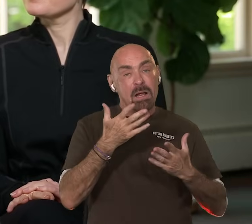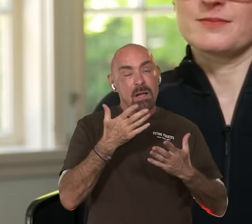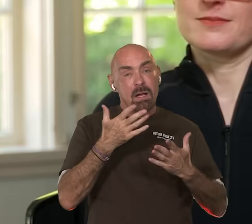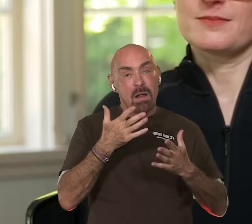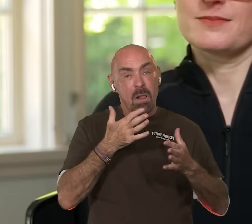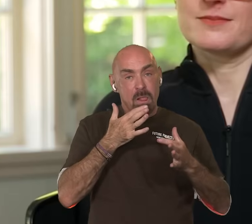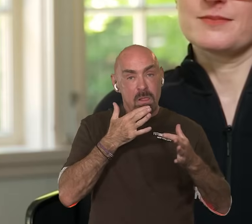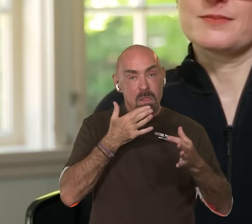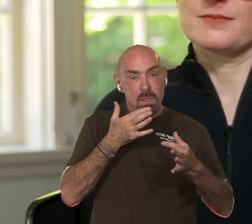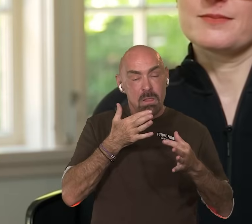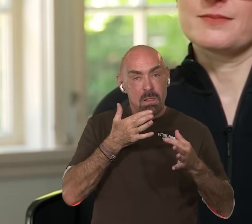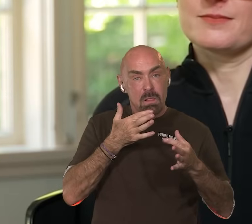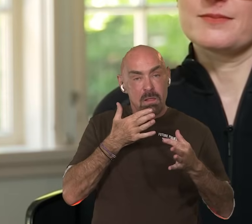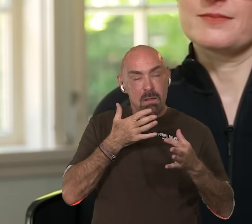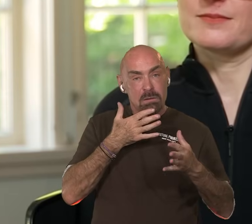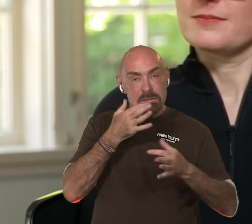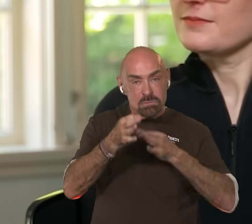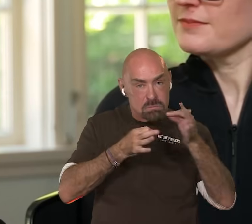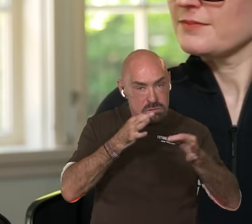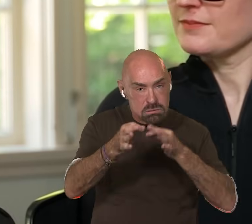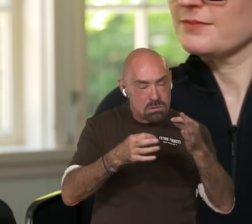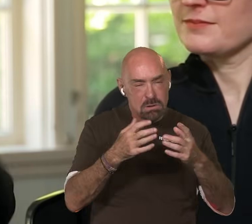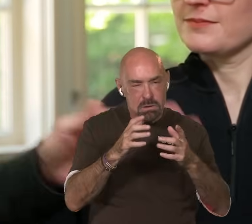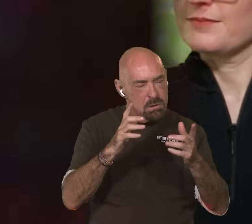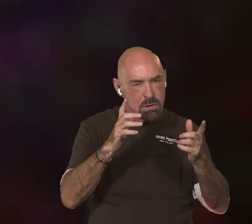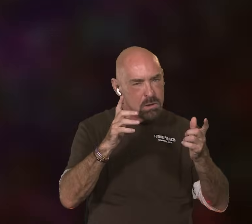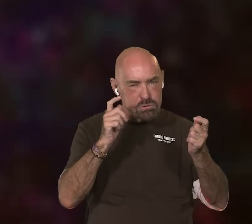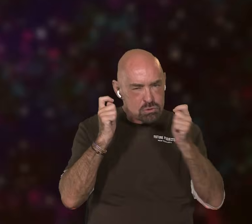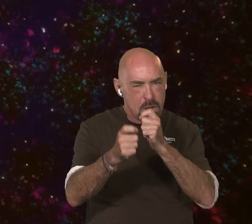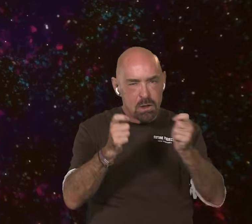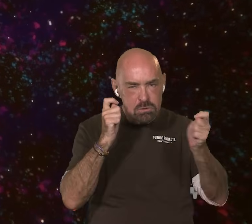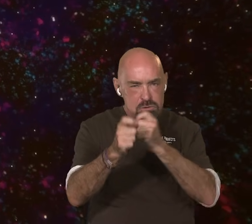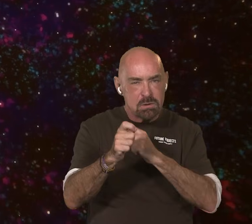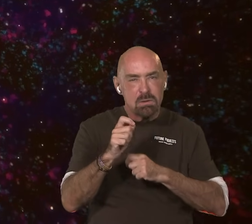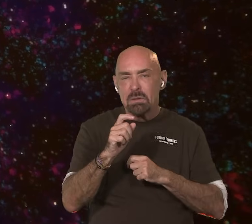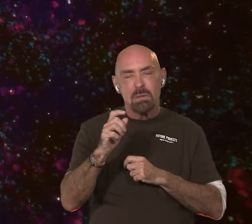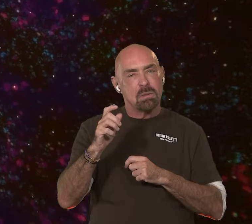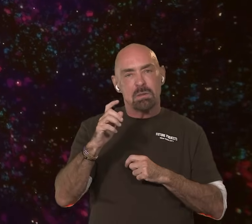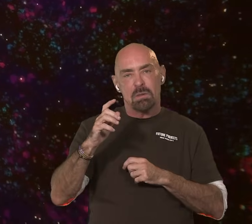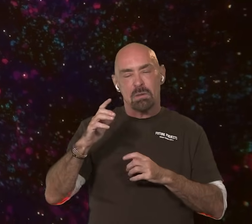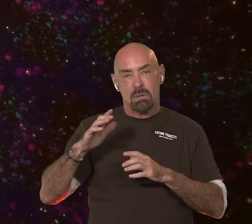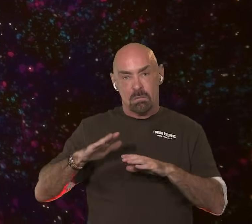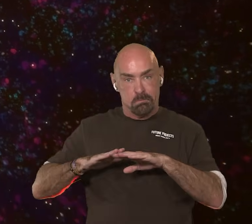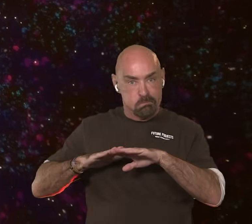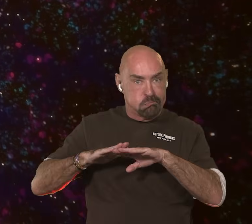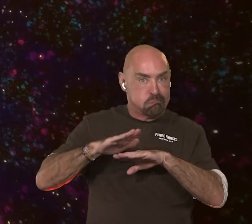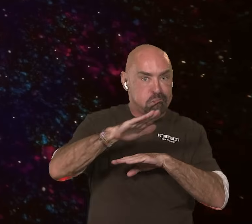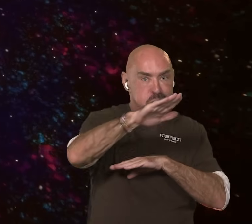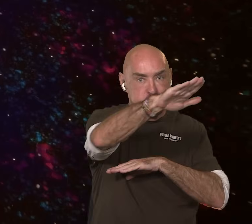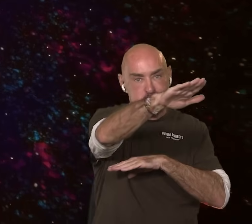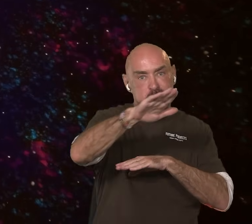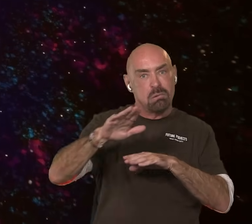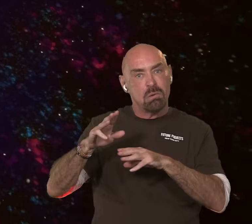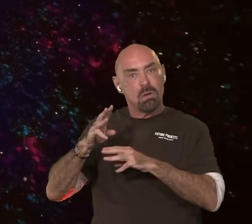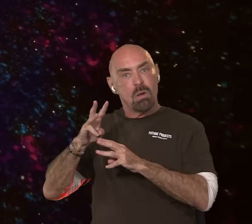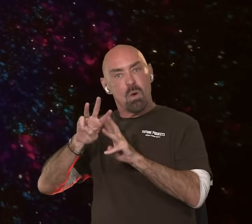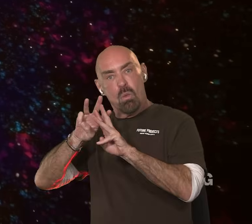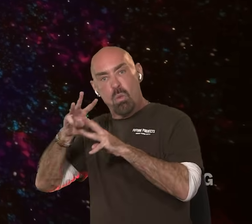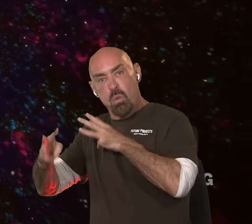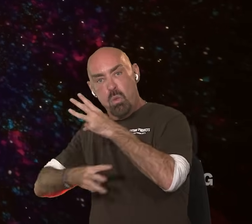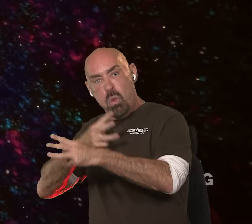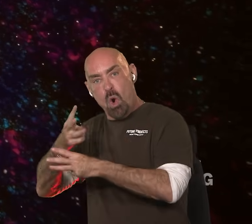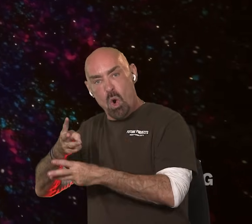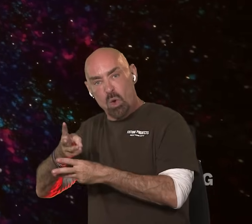is played. You are aboard a generation ship traveling for several hundred years, leaving a ecologically ravaged Earth